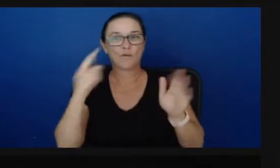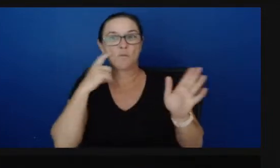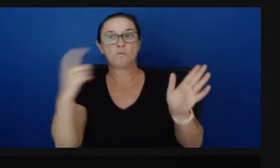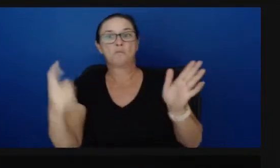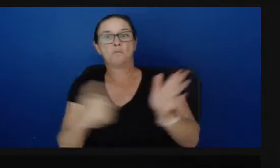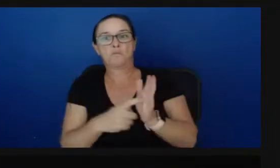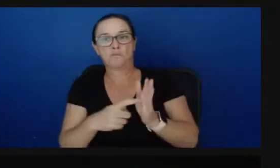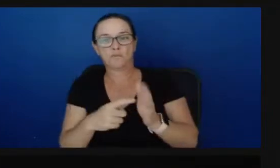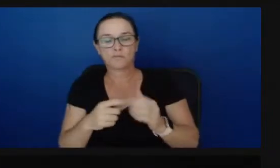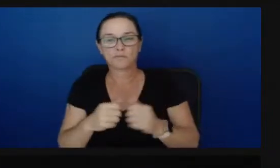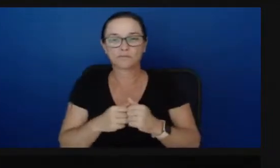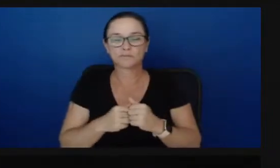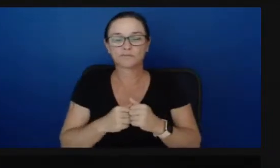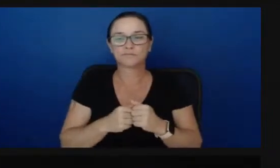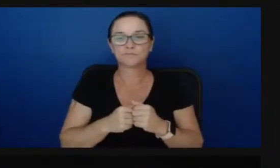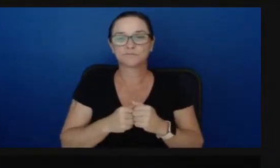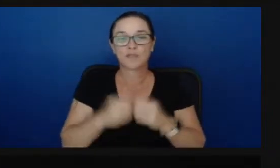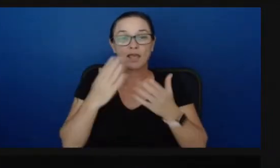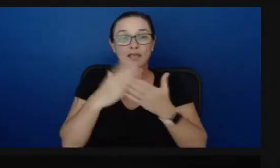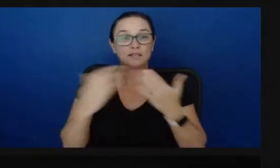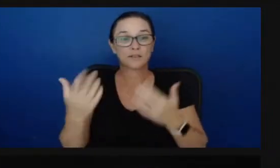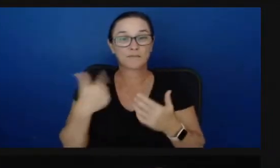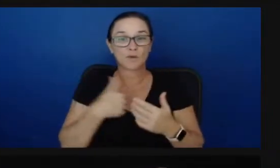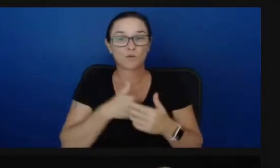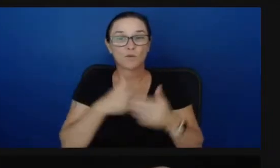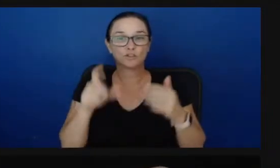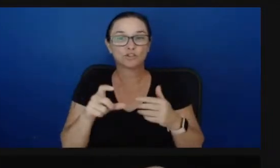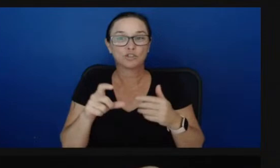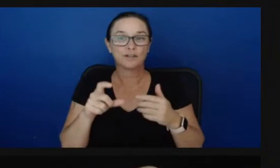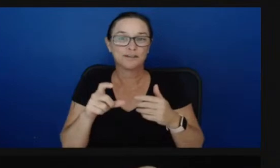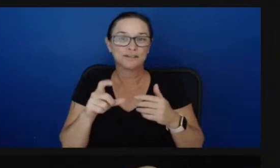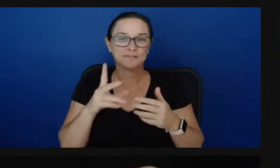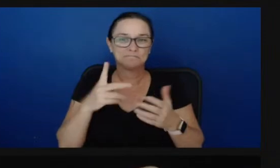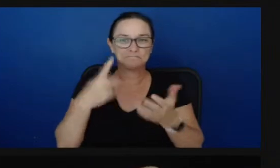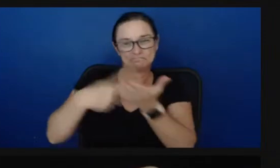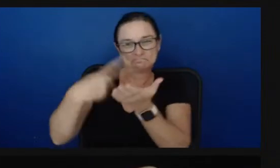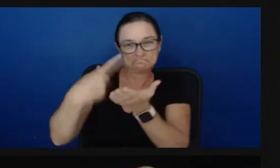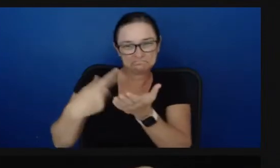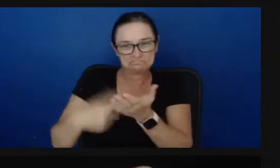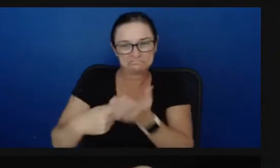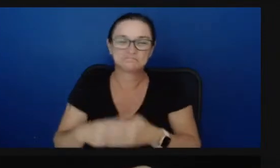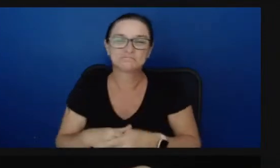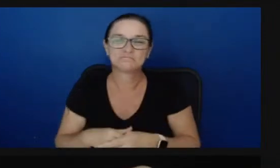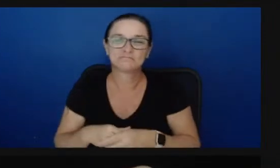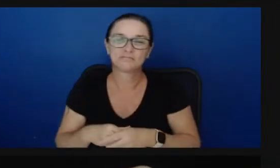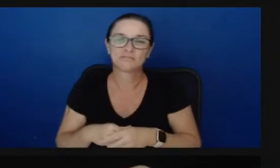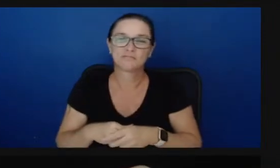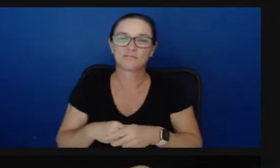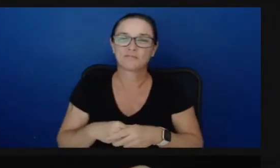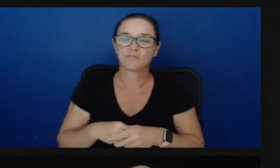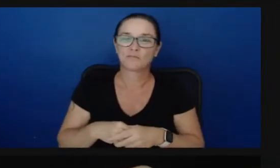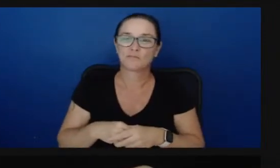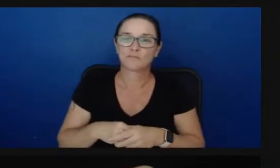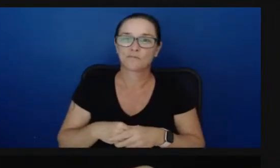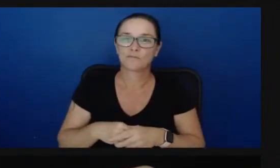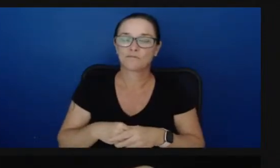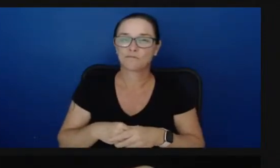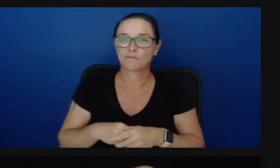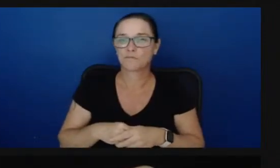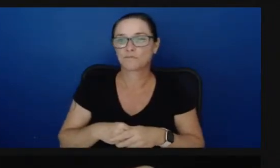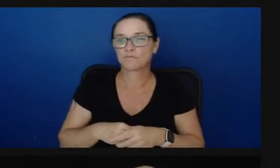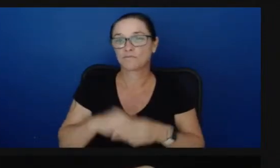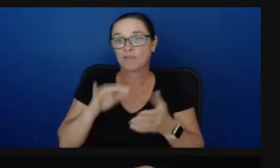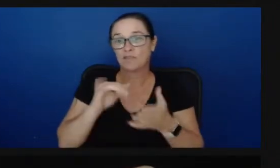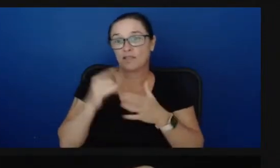the eye. And something I thought we should make sure to cover and highlight on our webcams as well. So that's what it looks